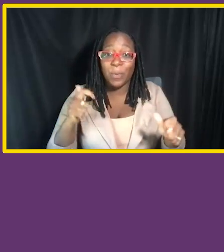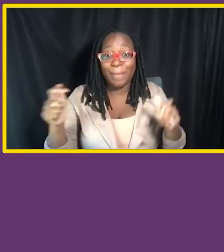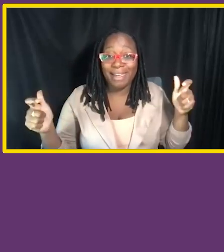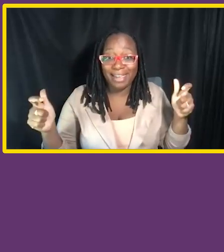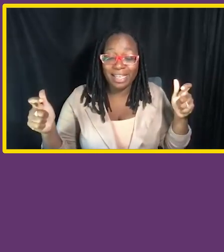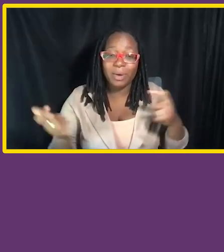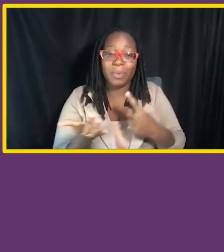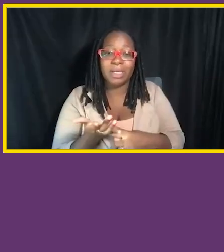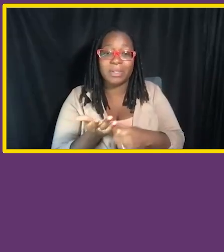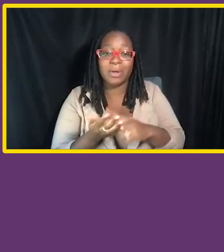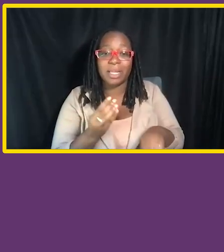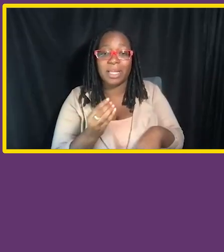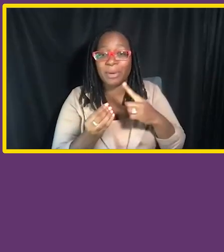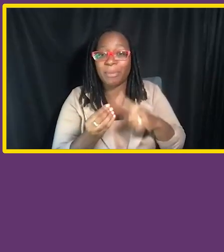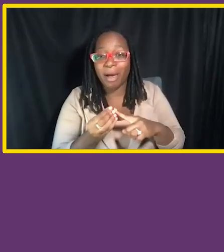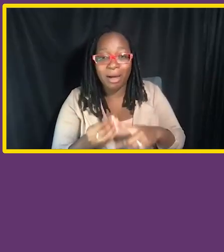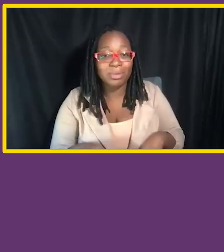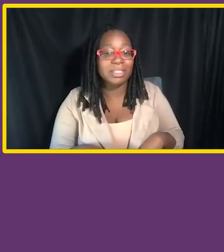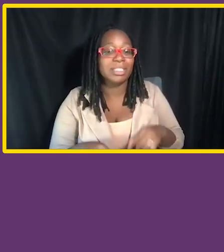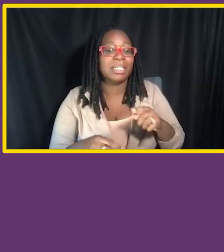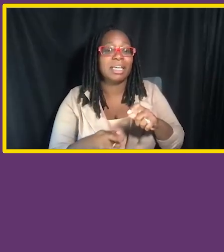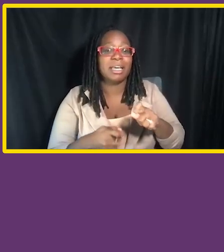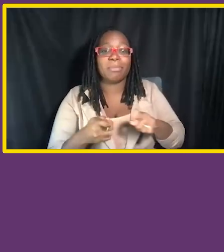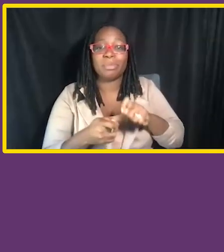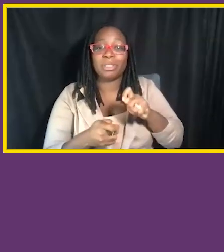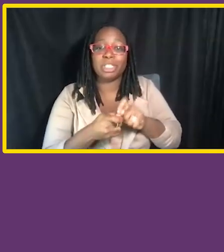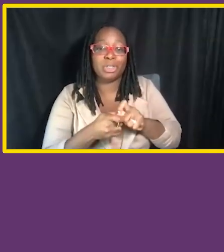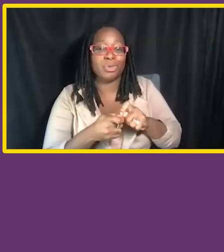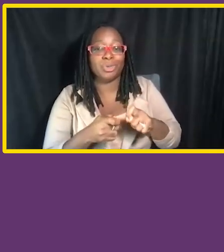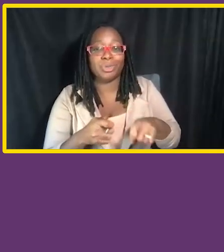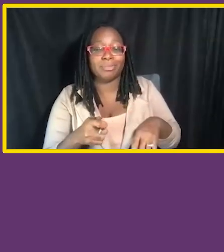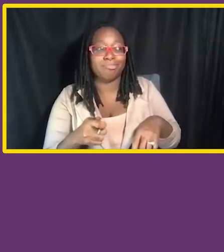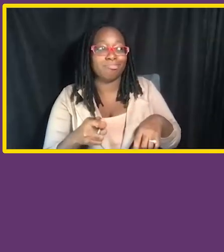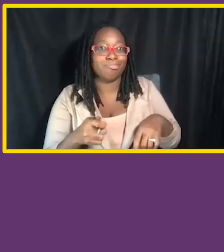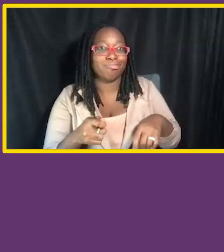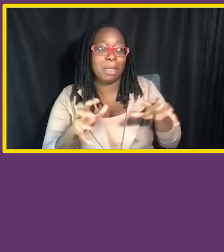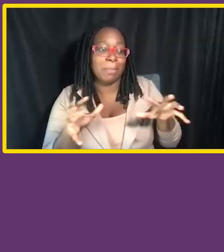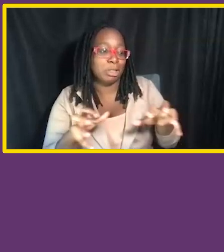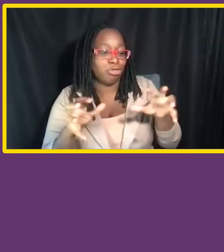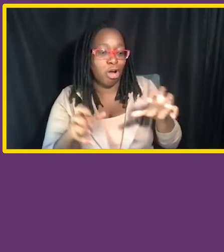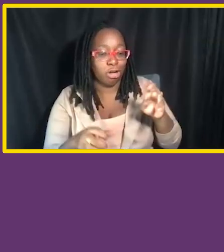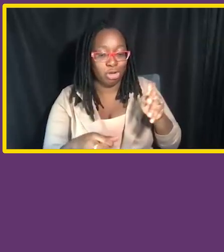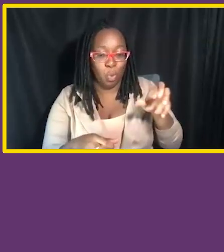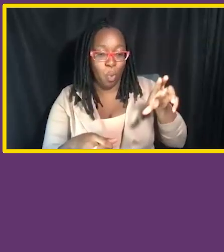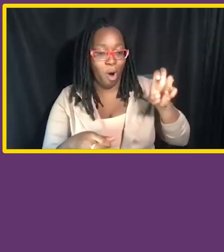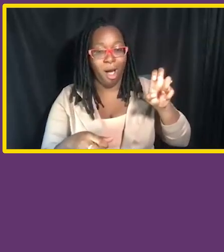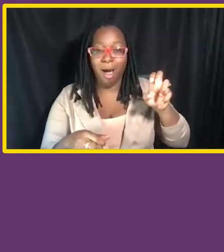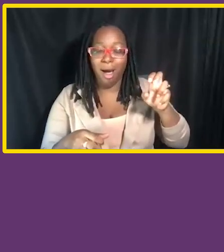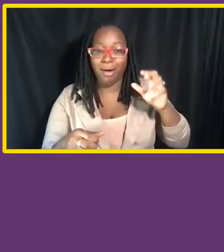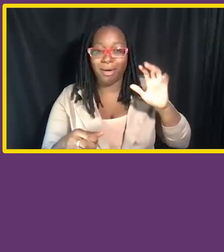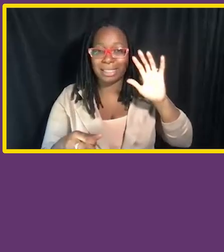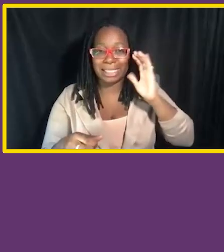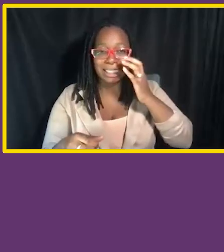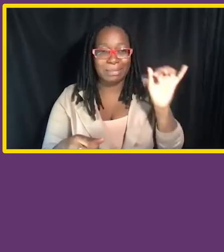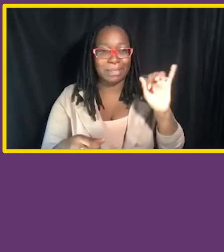one hand seems like it should be like some super cool French film, you know, like indie thing